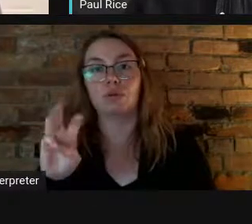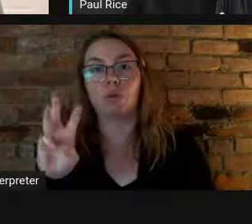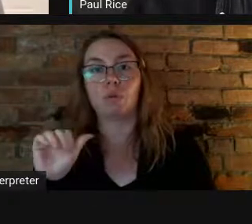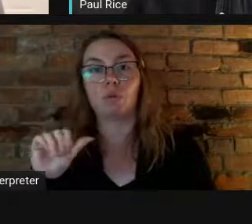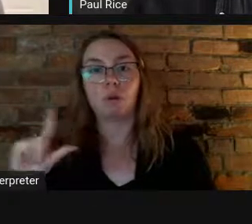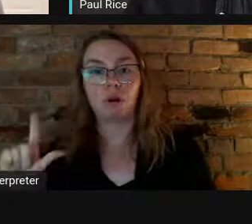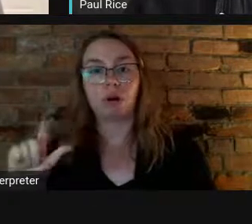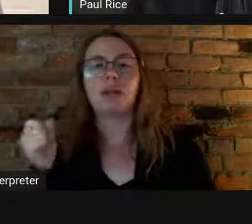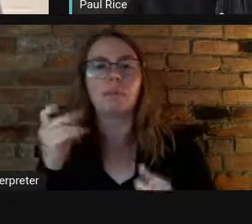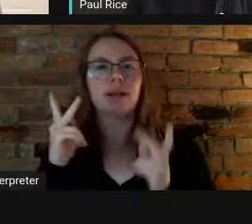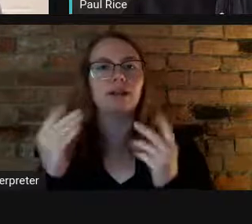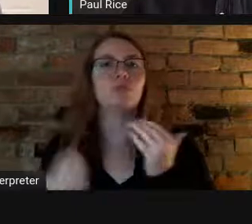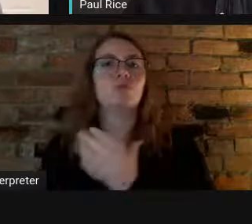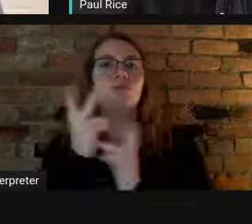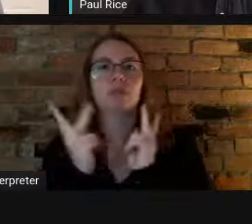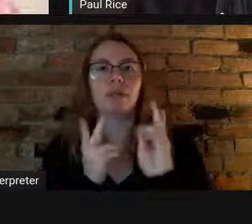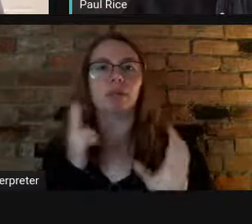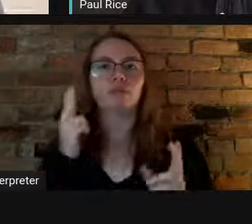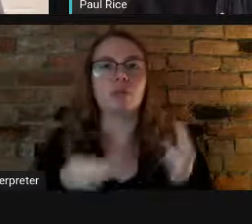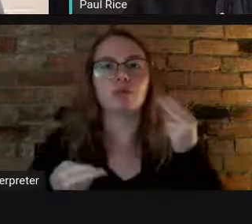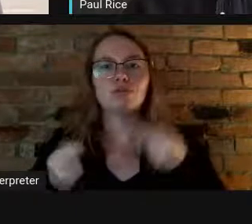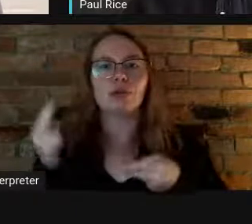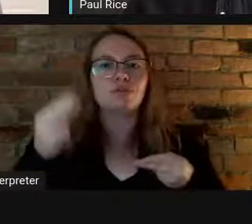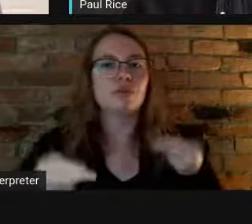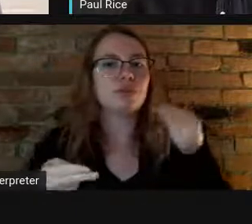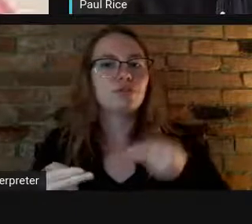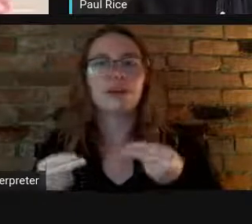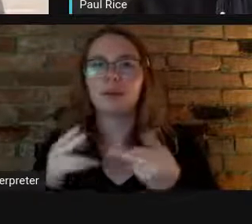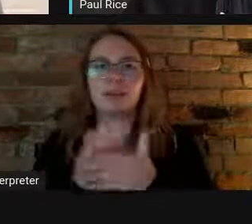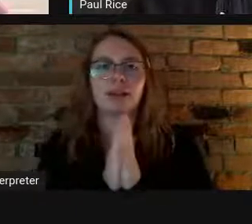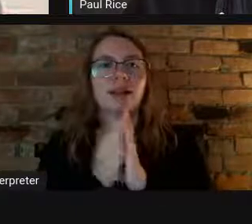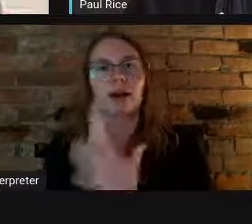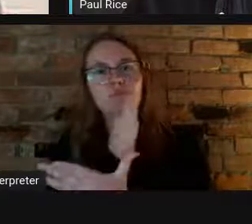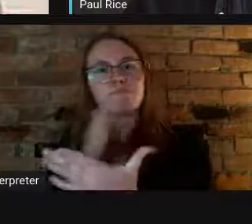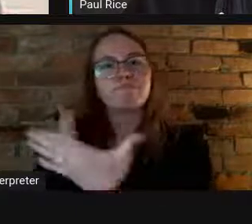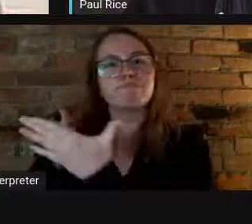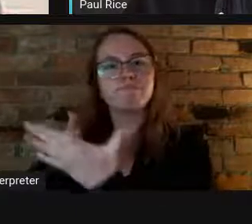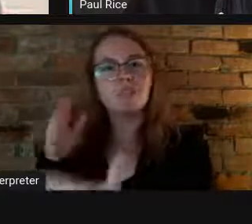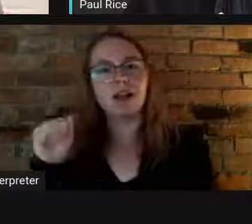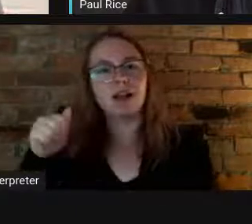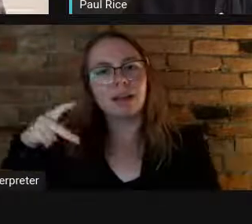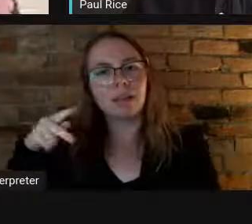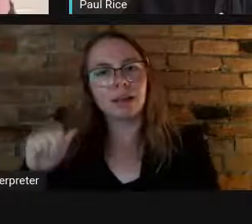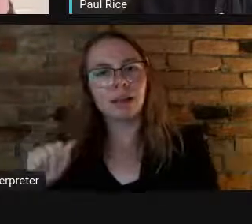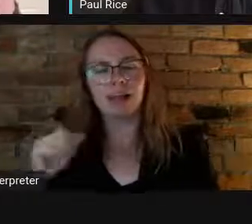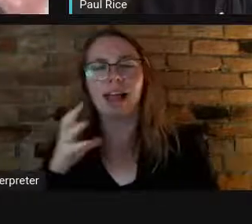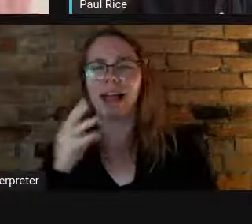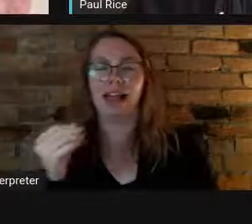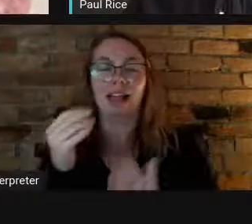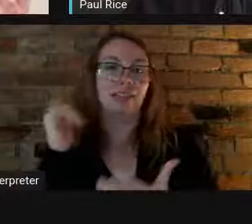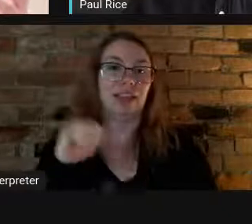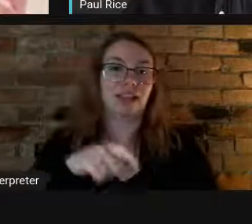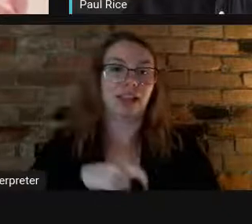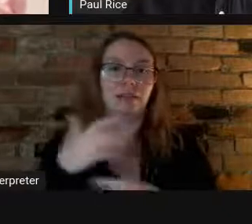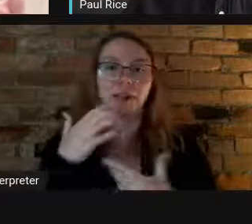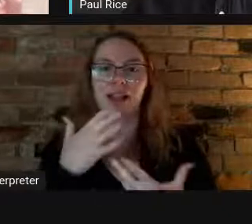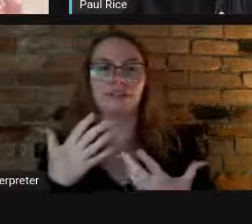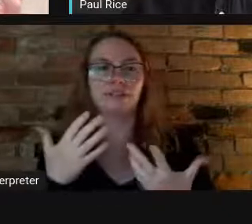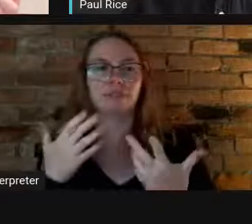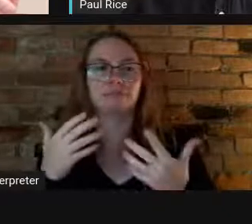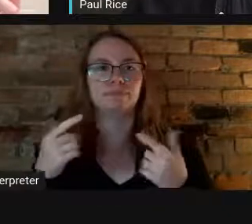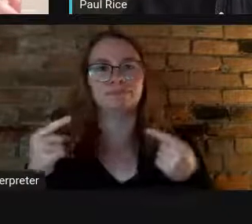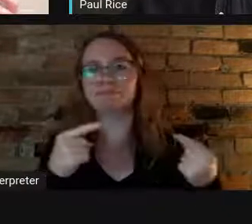a focus of their first sort of big fight. And there was this tension between gay liberation activists